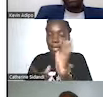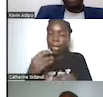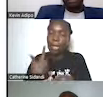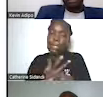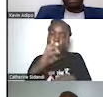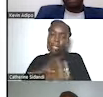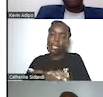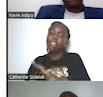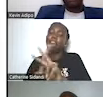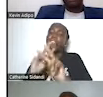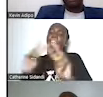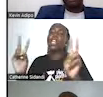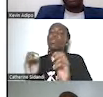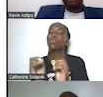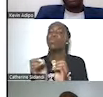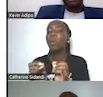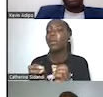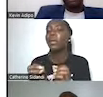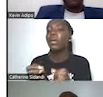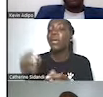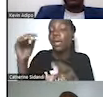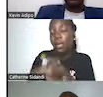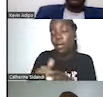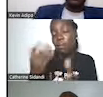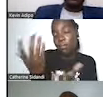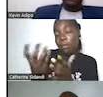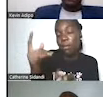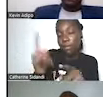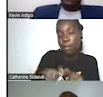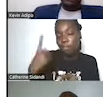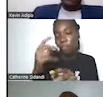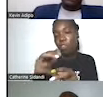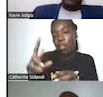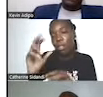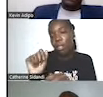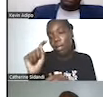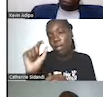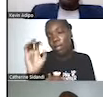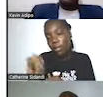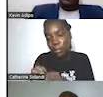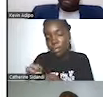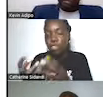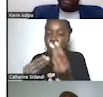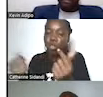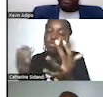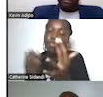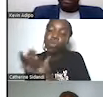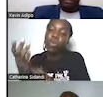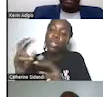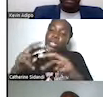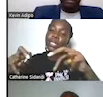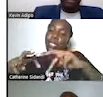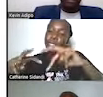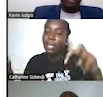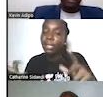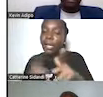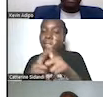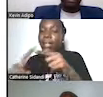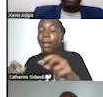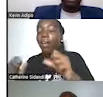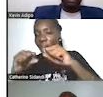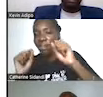yeah? In terms of attrition rate that I may know, but these can be solved through a research, which we can do a research and agree that, okay,